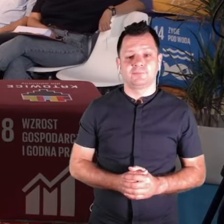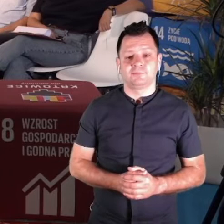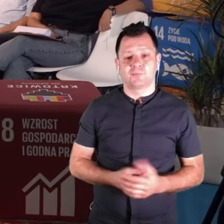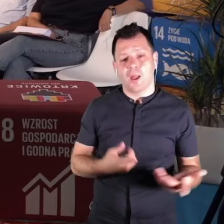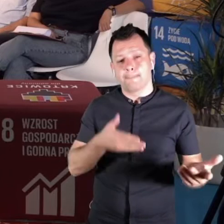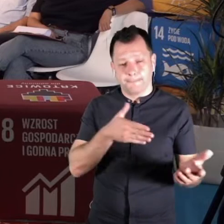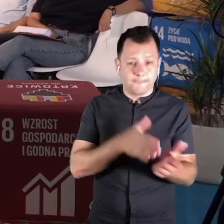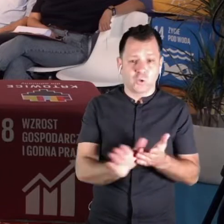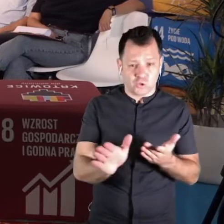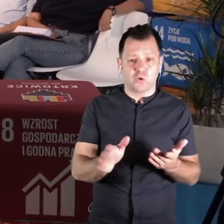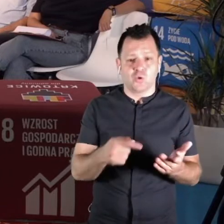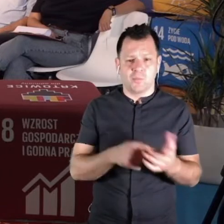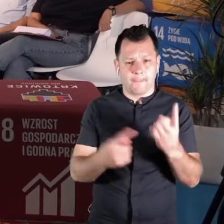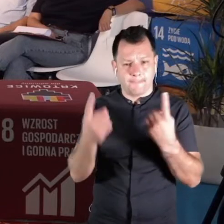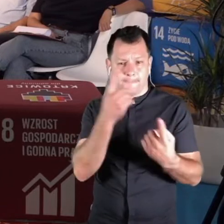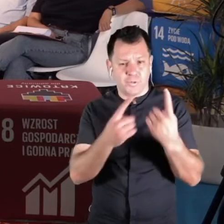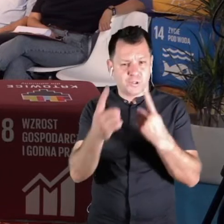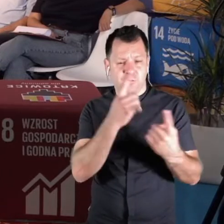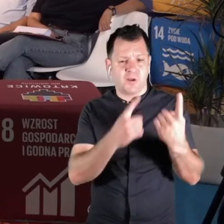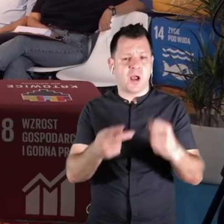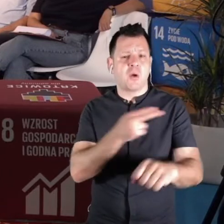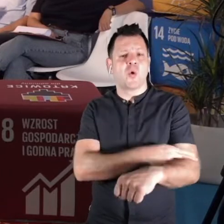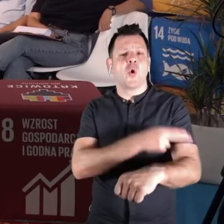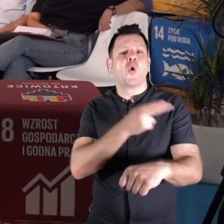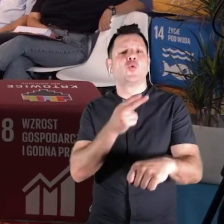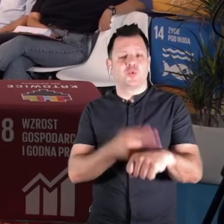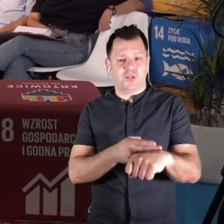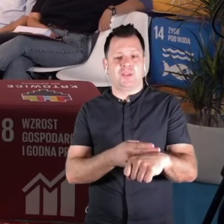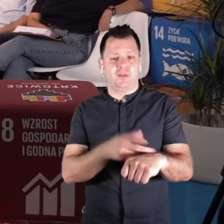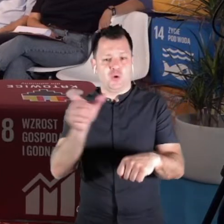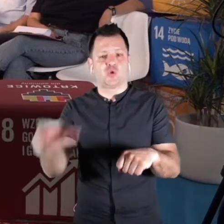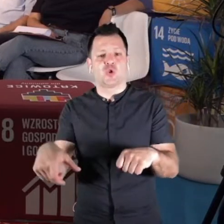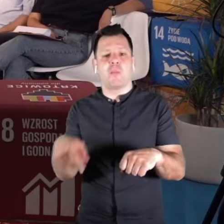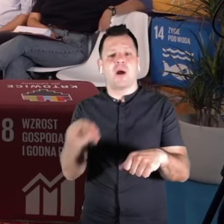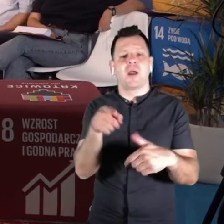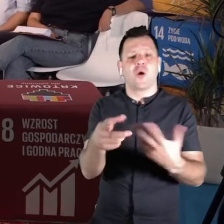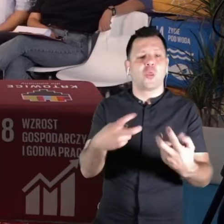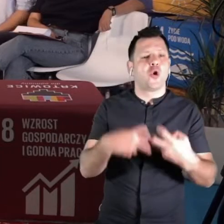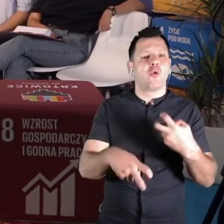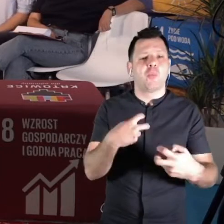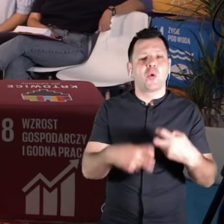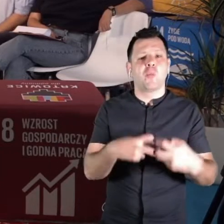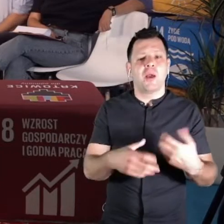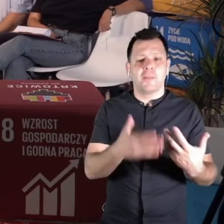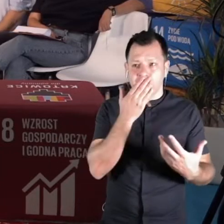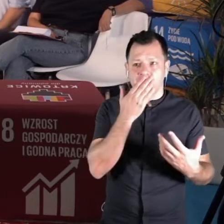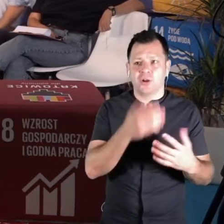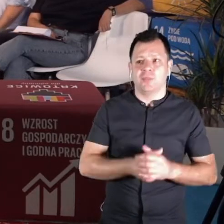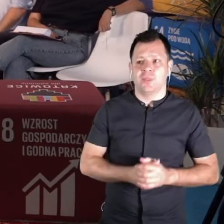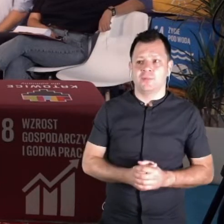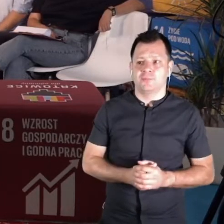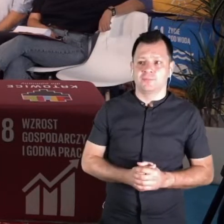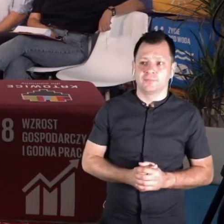actually civil servants should define problems. For example, when they think about how to make